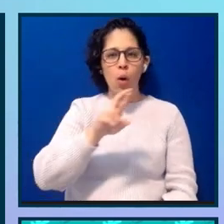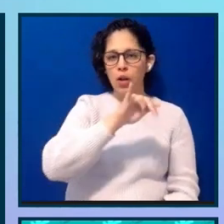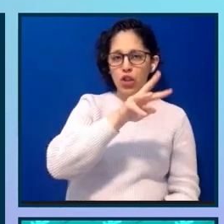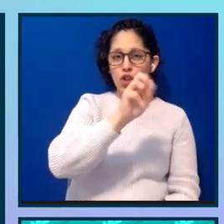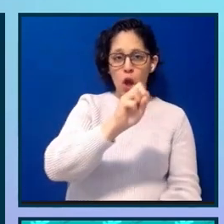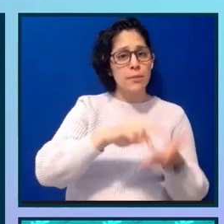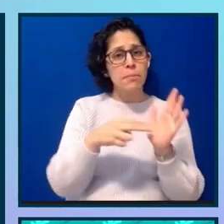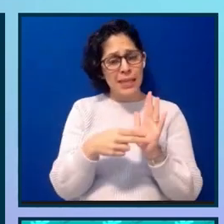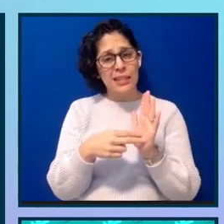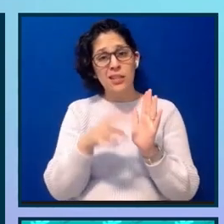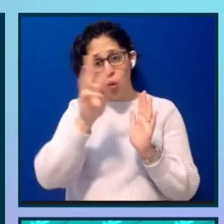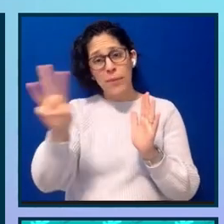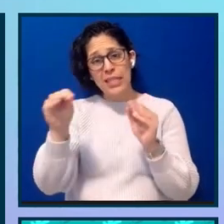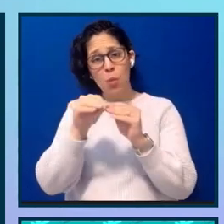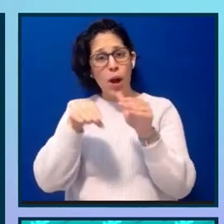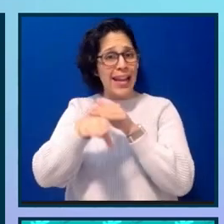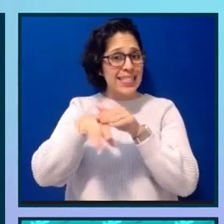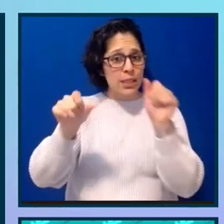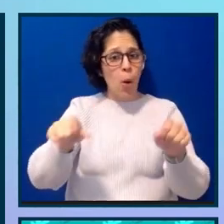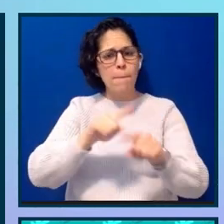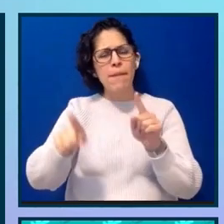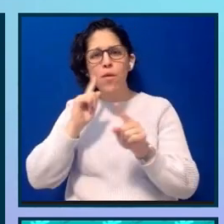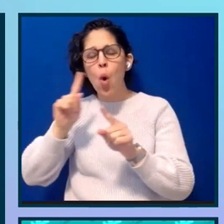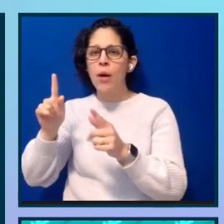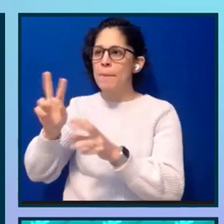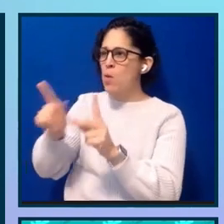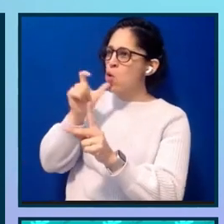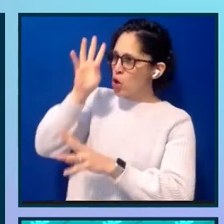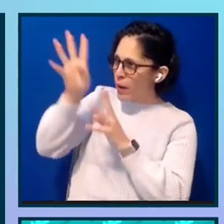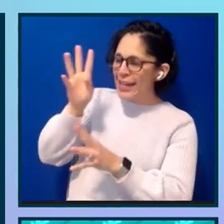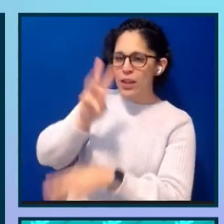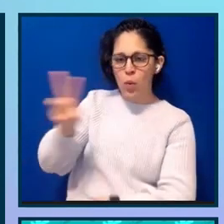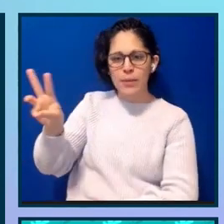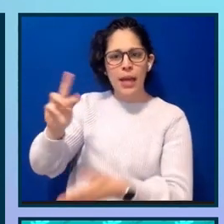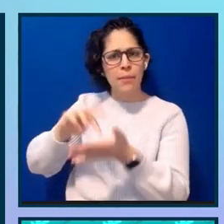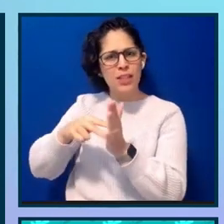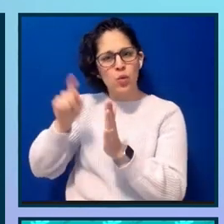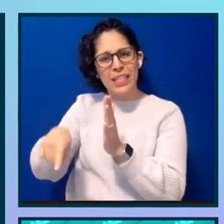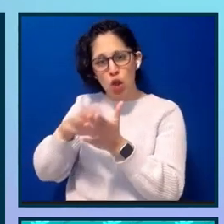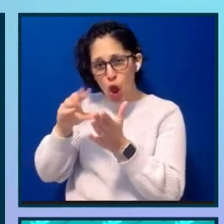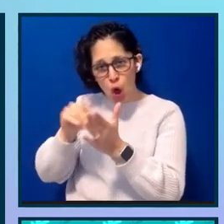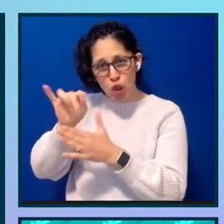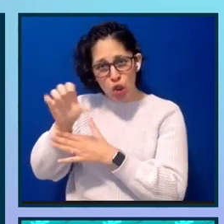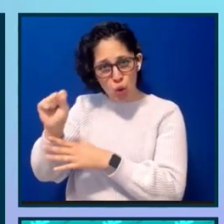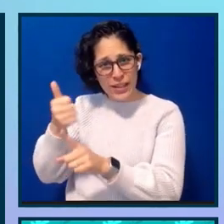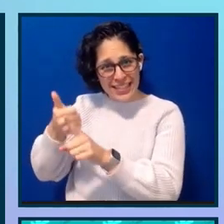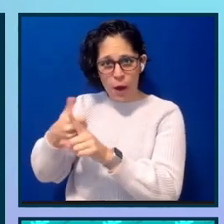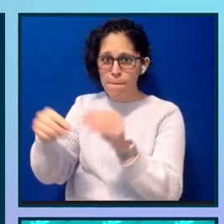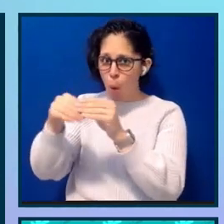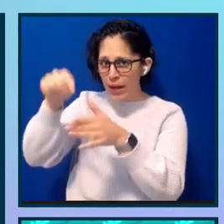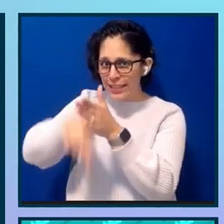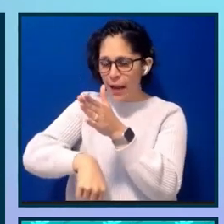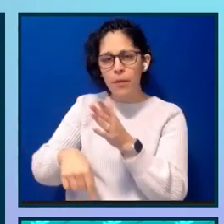developers, the amount of new tools we need to learn does sometimes make us jacks of all trades and masters of none. This is a hard